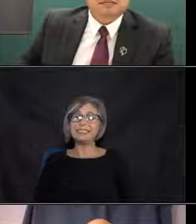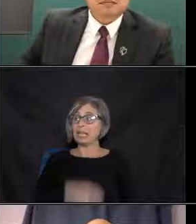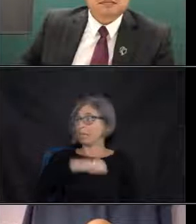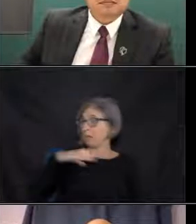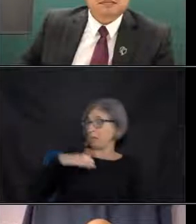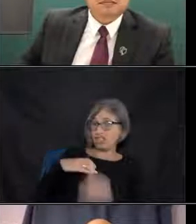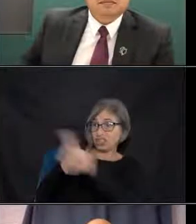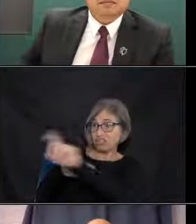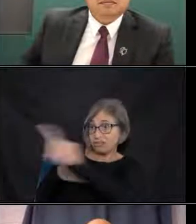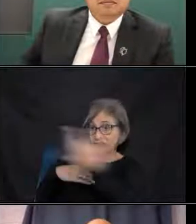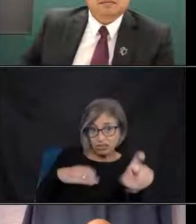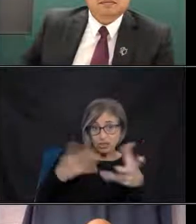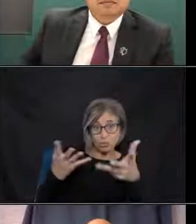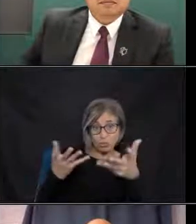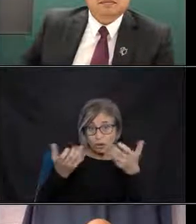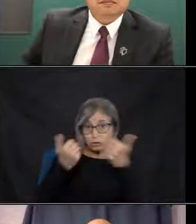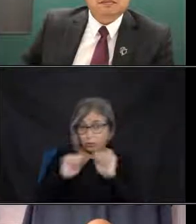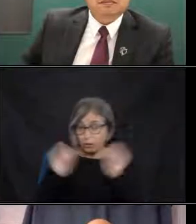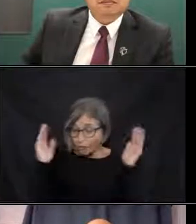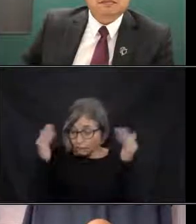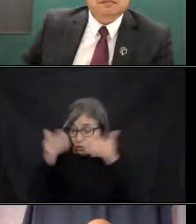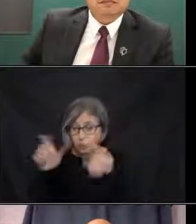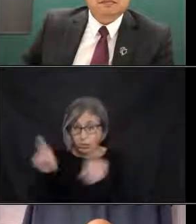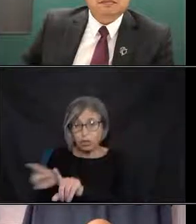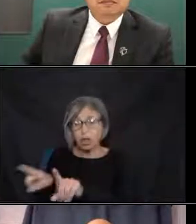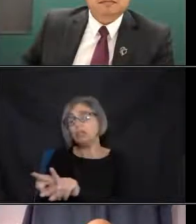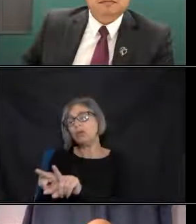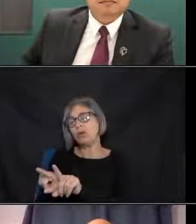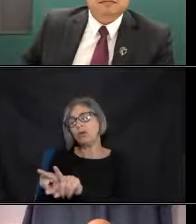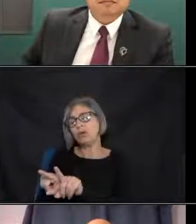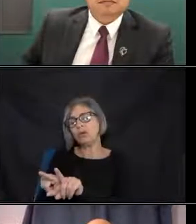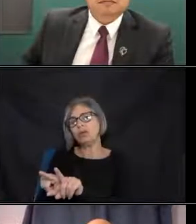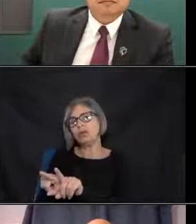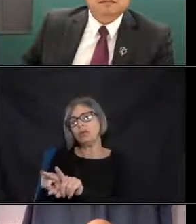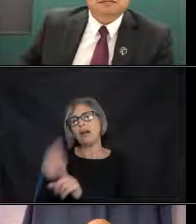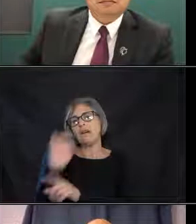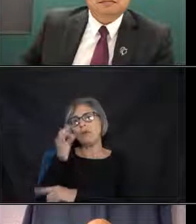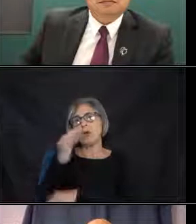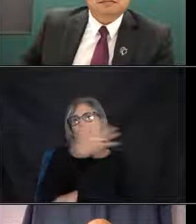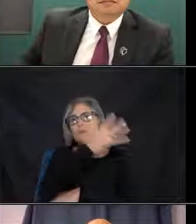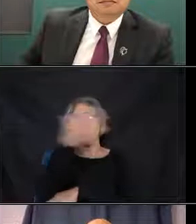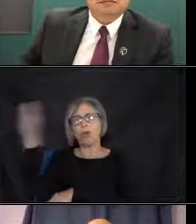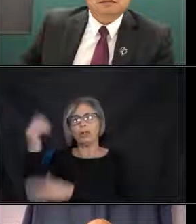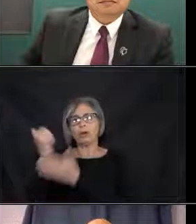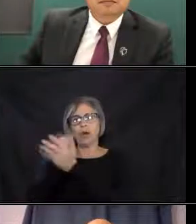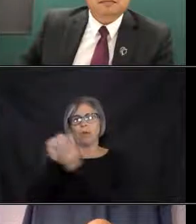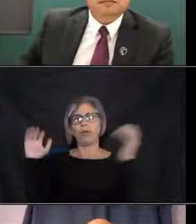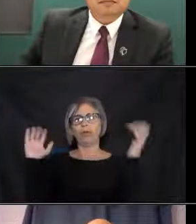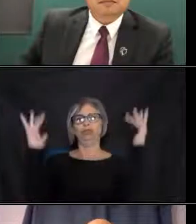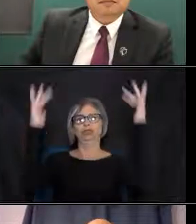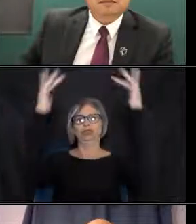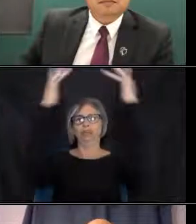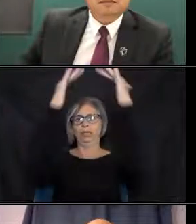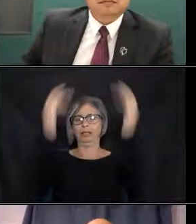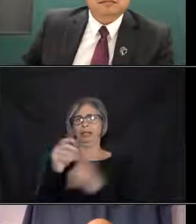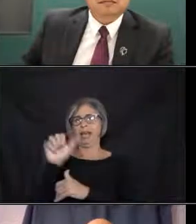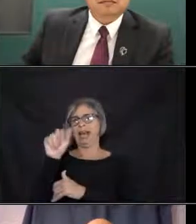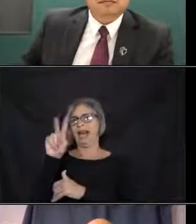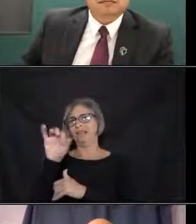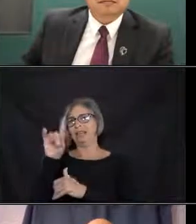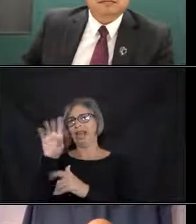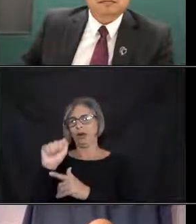that something that we want to try to focus on as well as a fruit forest to help with the tree canopy of, you know, avocados,